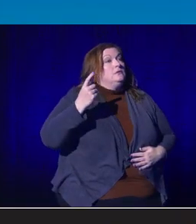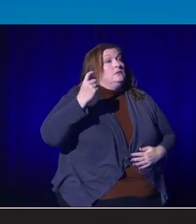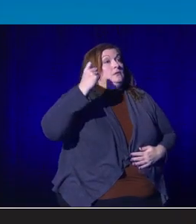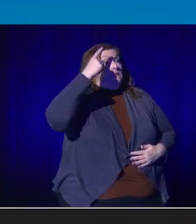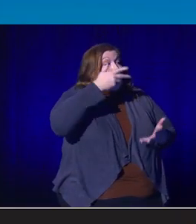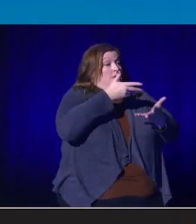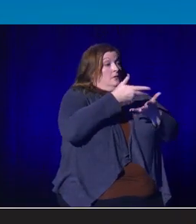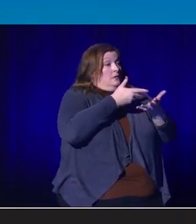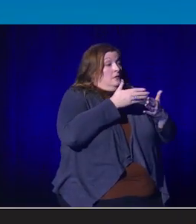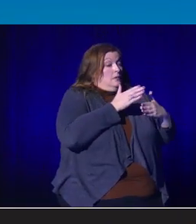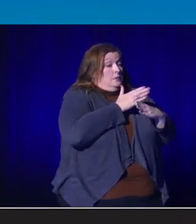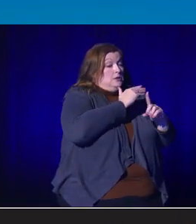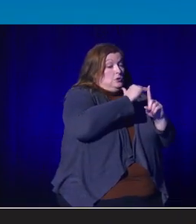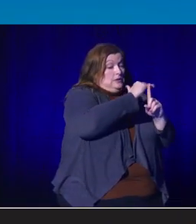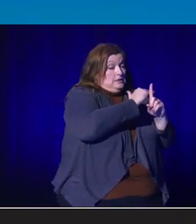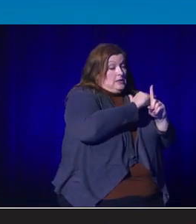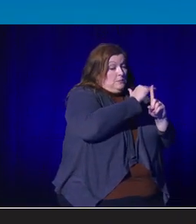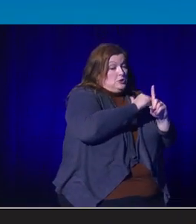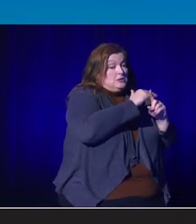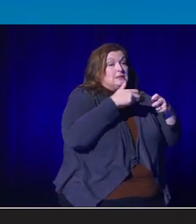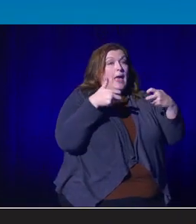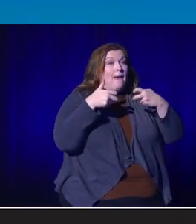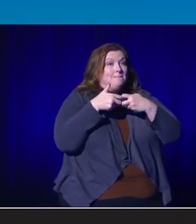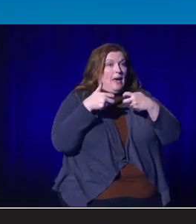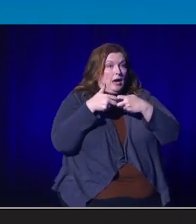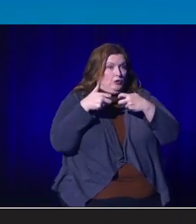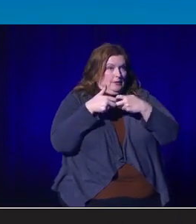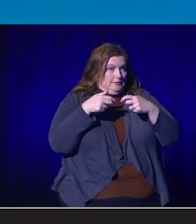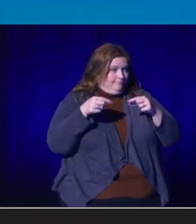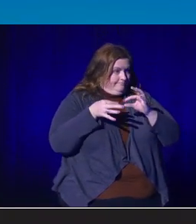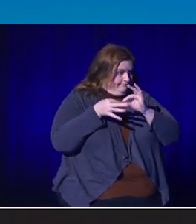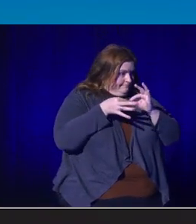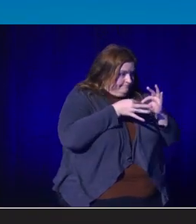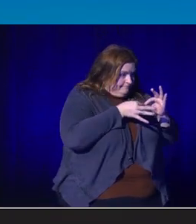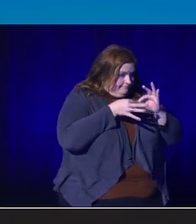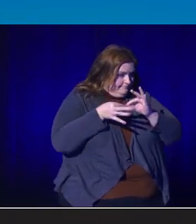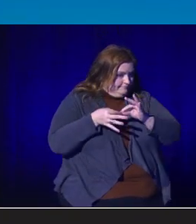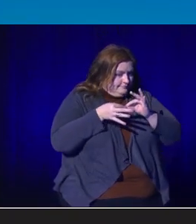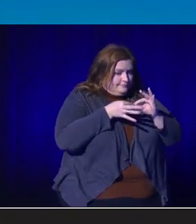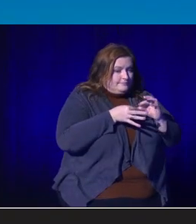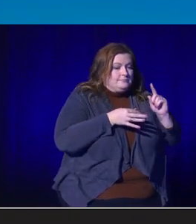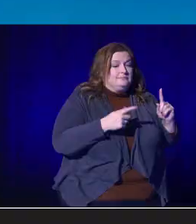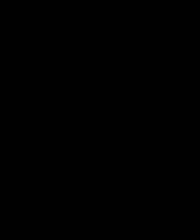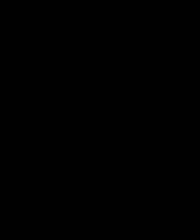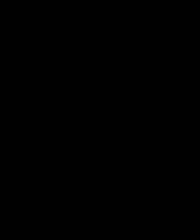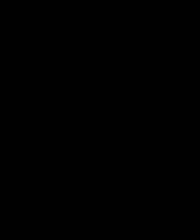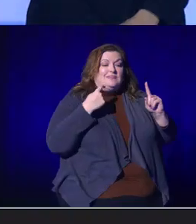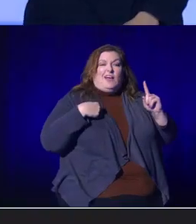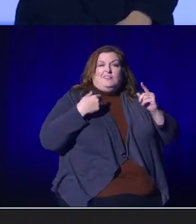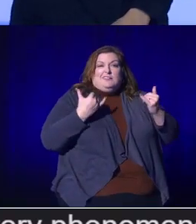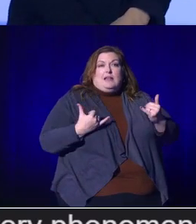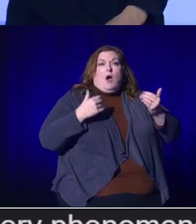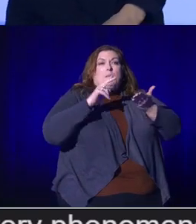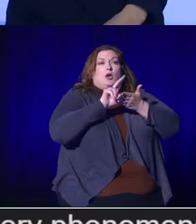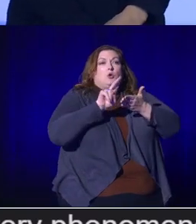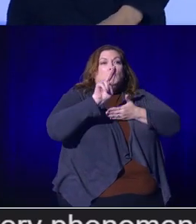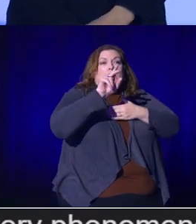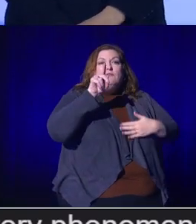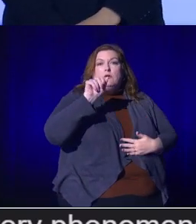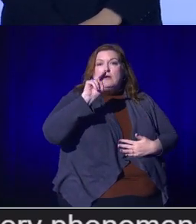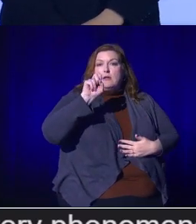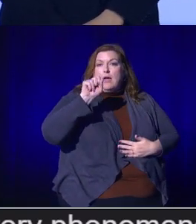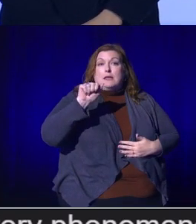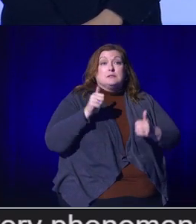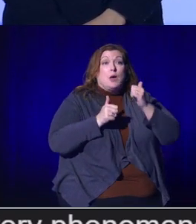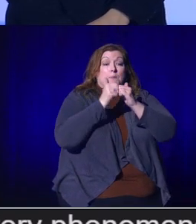between temperature and battery phenomenon. And as we just learned, I'm now at the University of Kansas, but much of the work that you're going to see has been done at